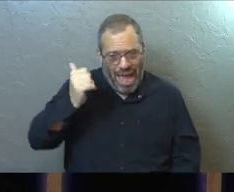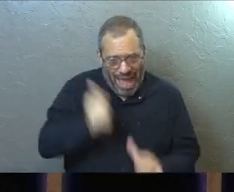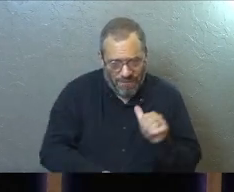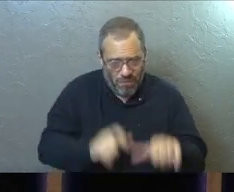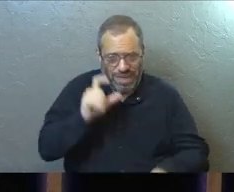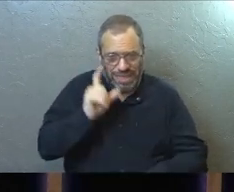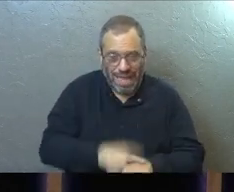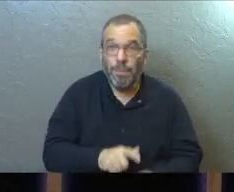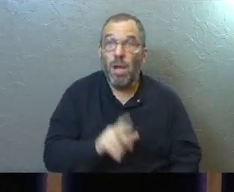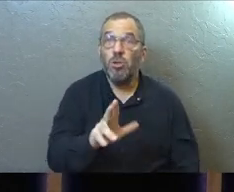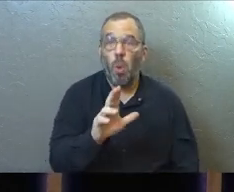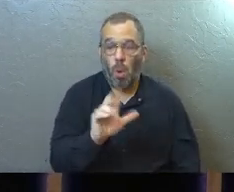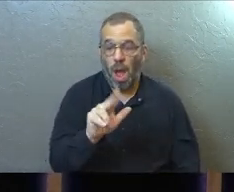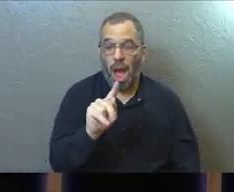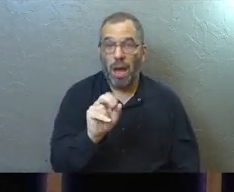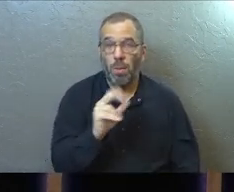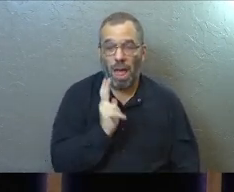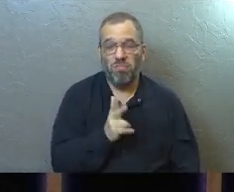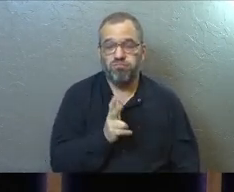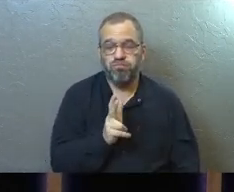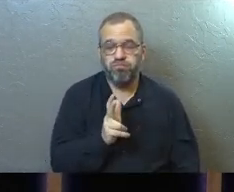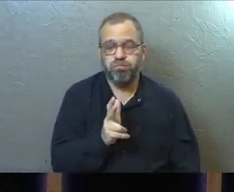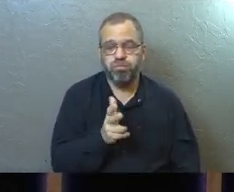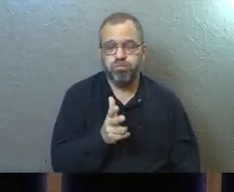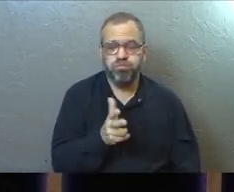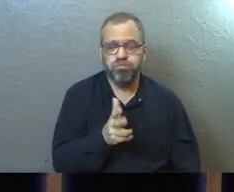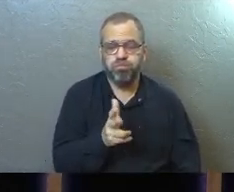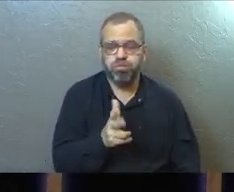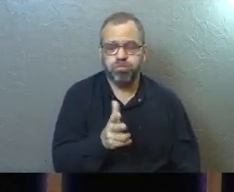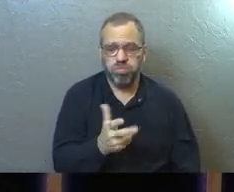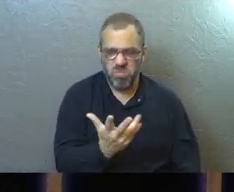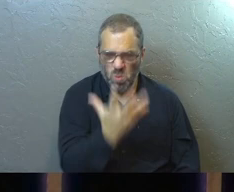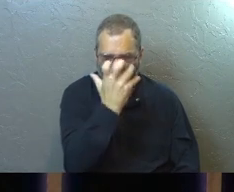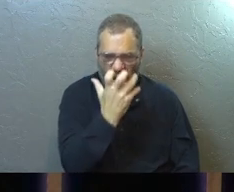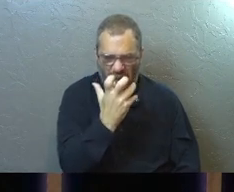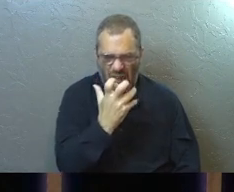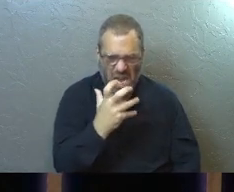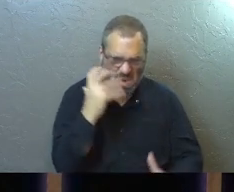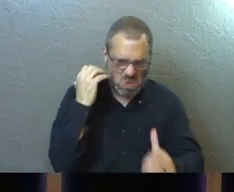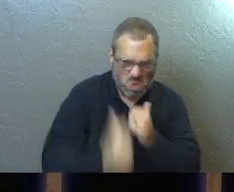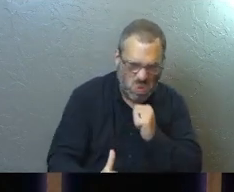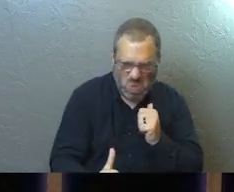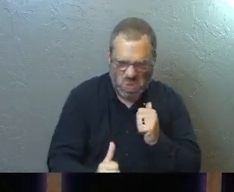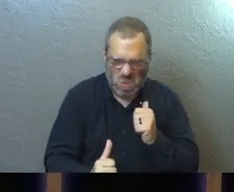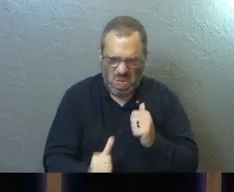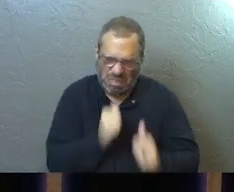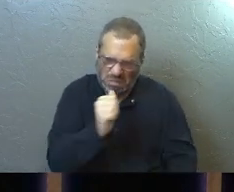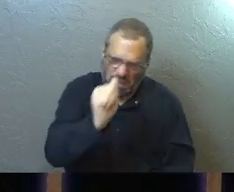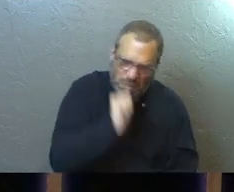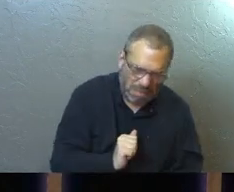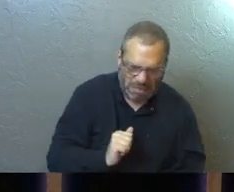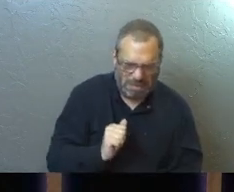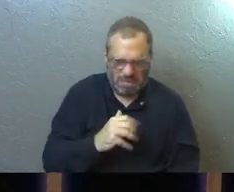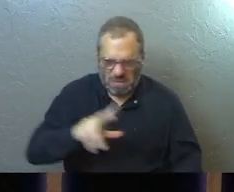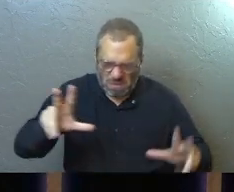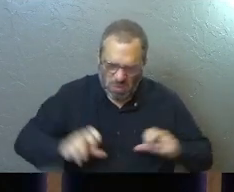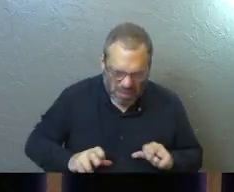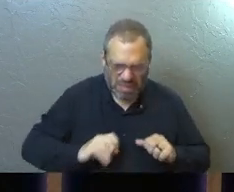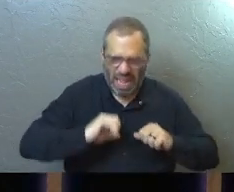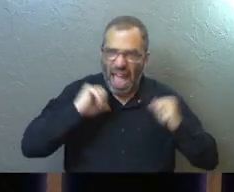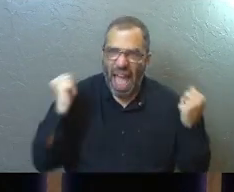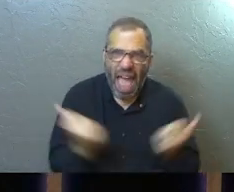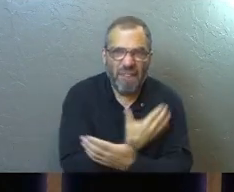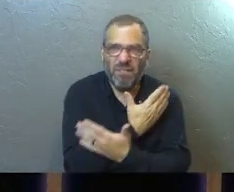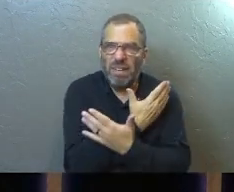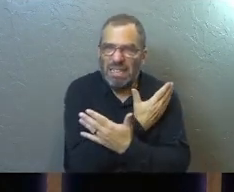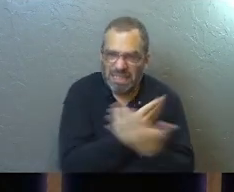every single time. Your autopilot reads rage and anger and cruelty and impatience and greed